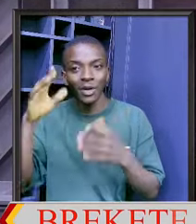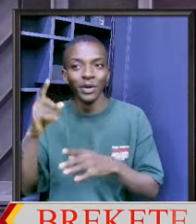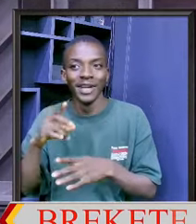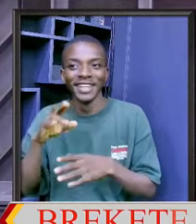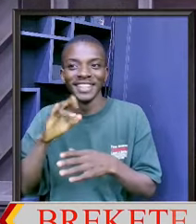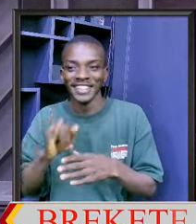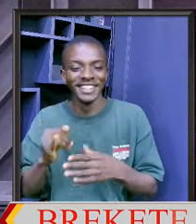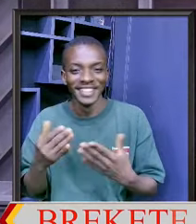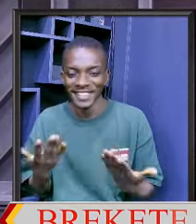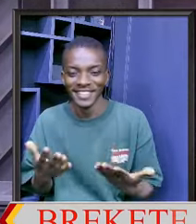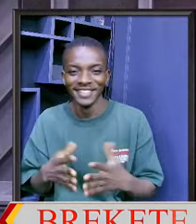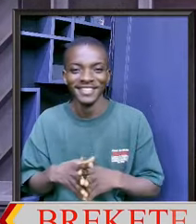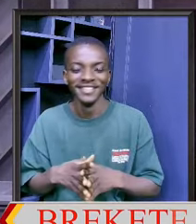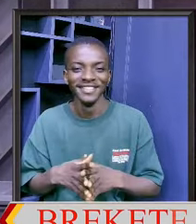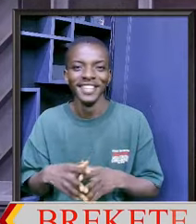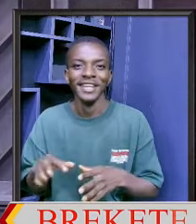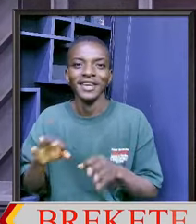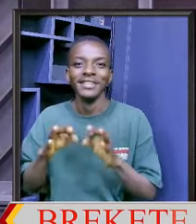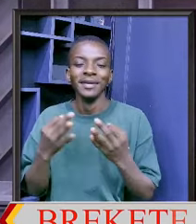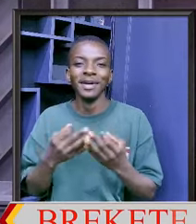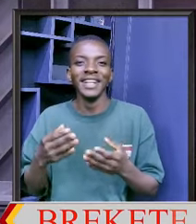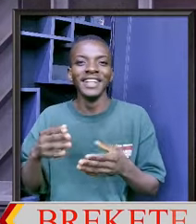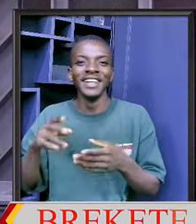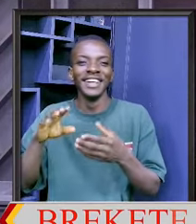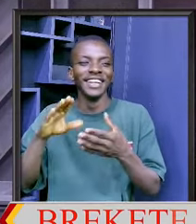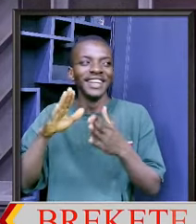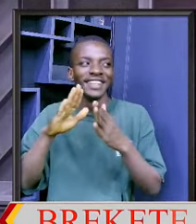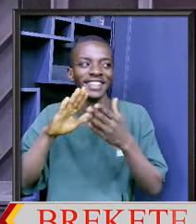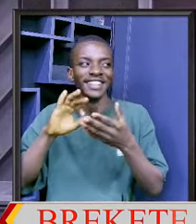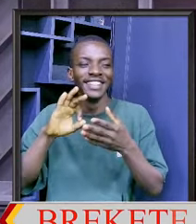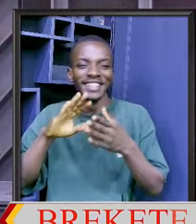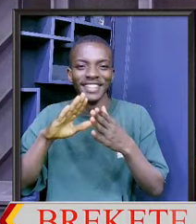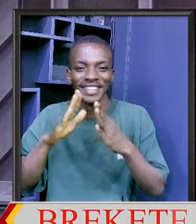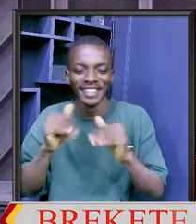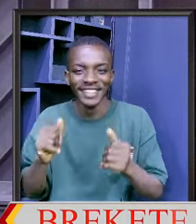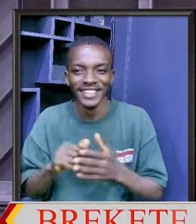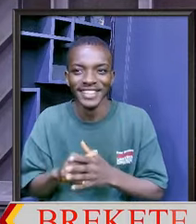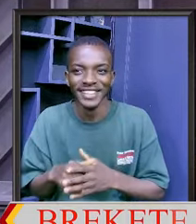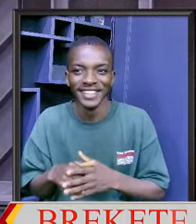where he did. You know, your family house where.